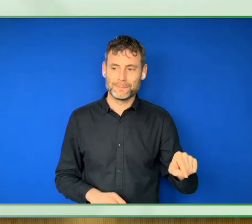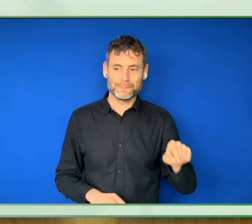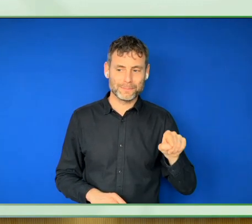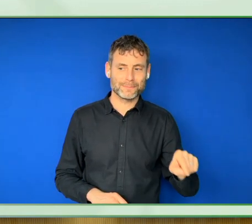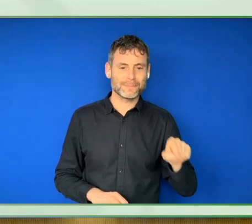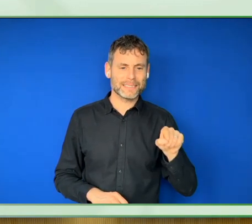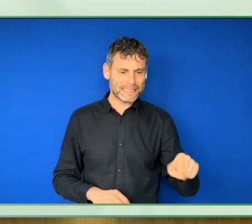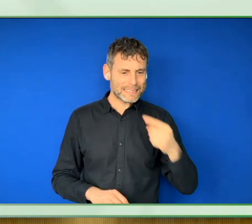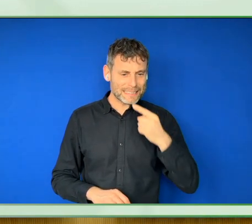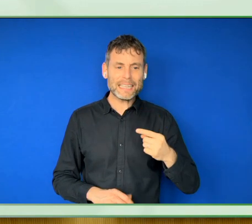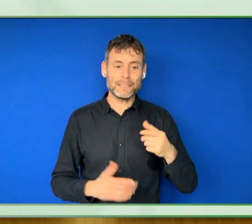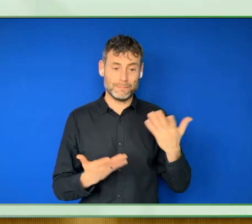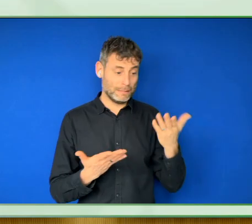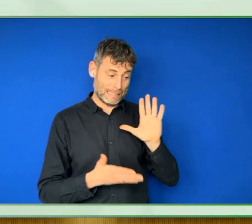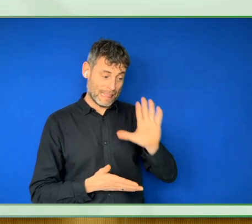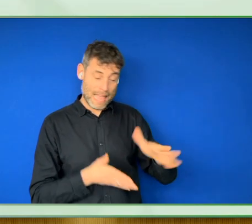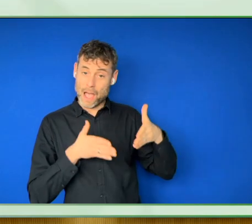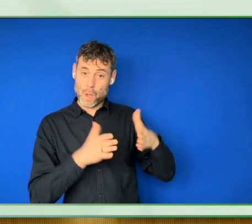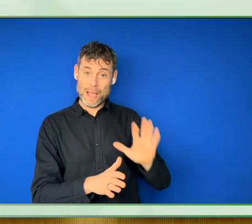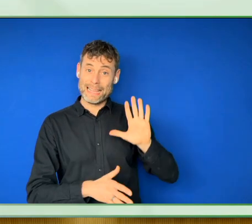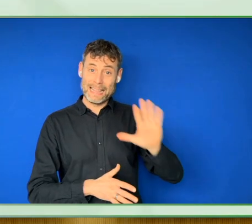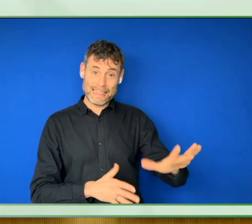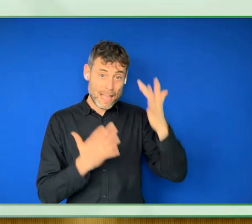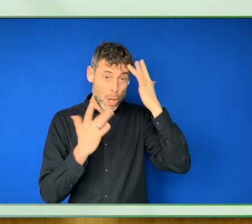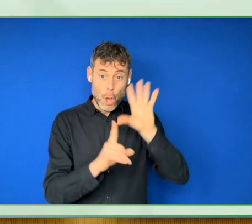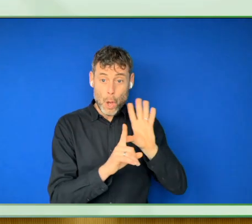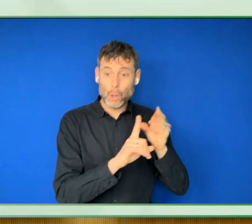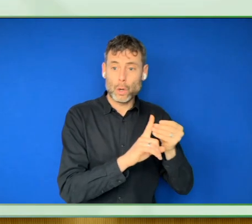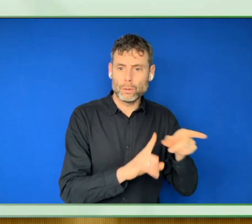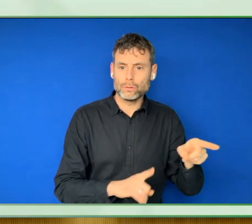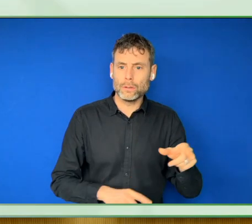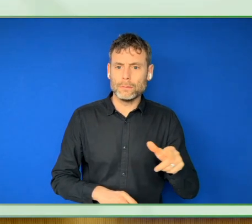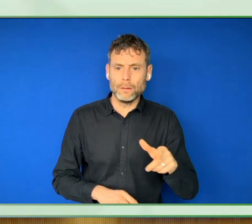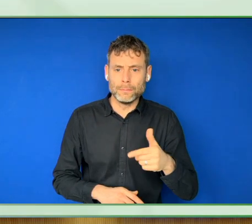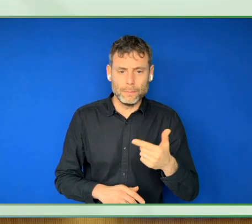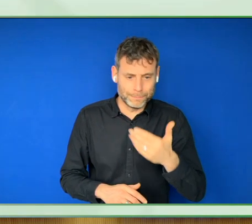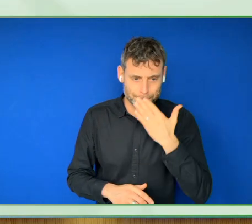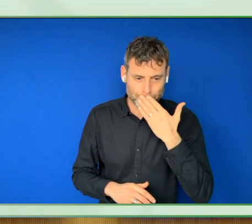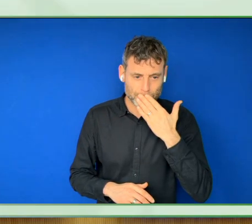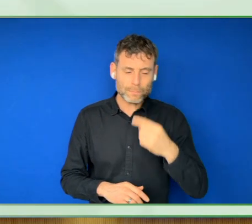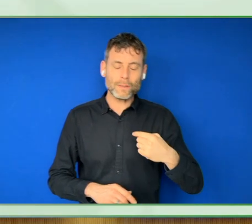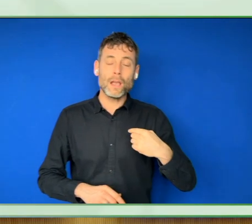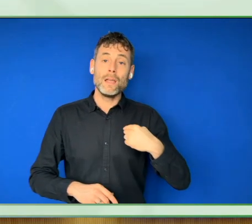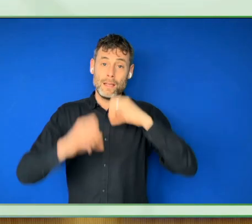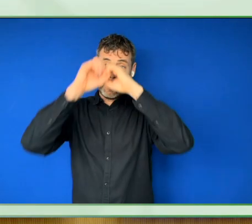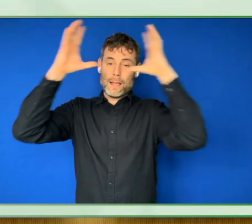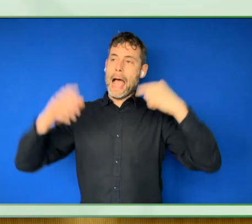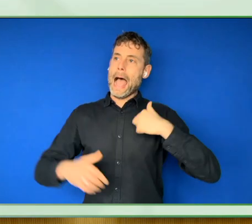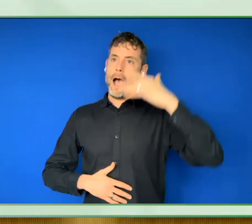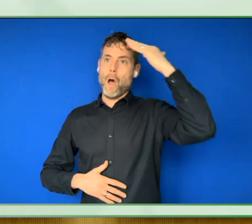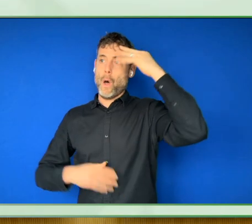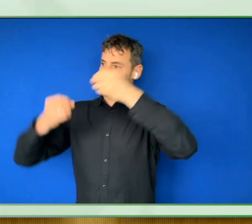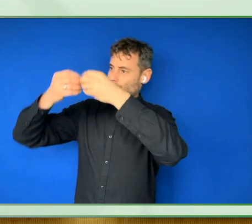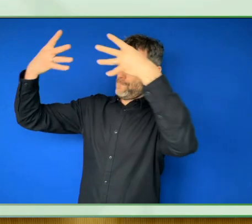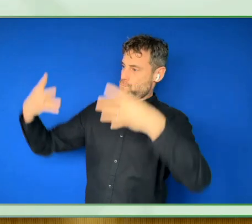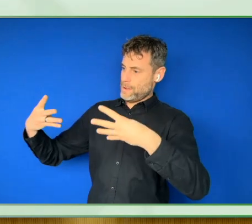can't expect to export our, I broke the camera. We can't expect to export our culture and have the impact that we want. So